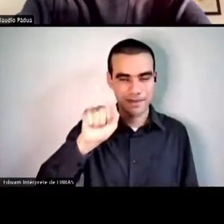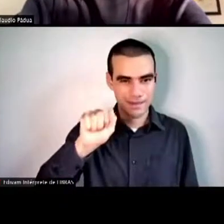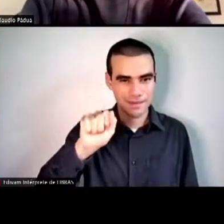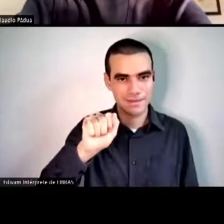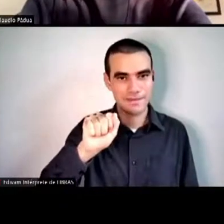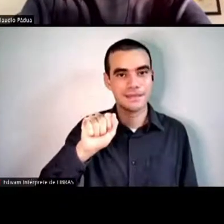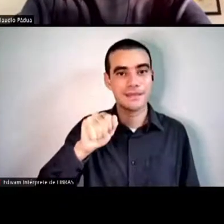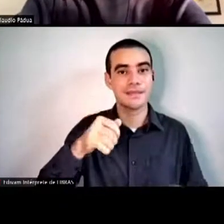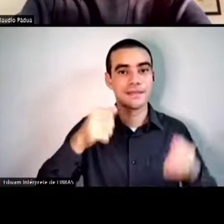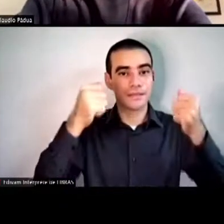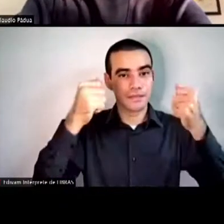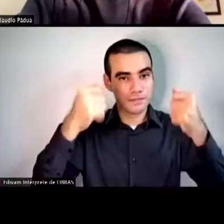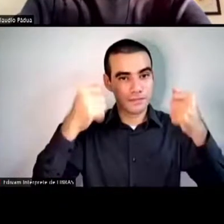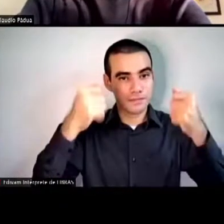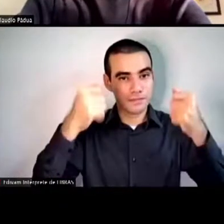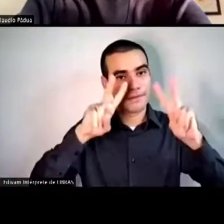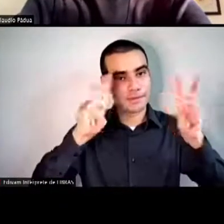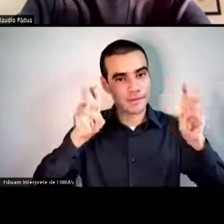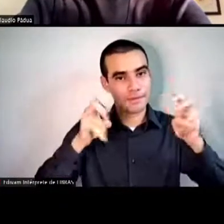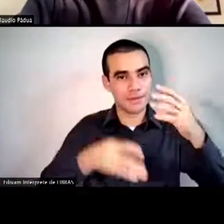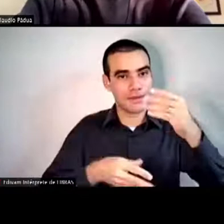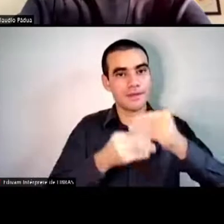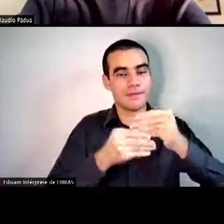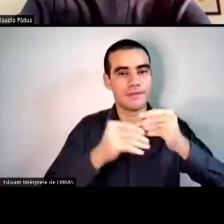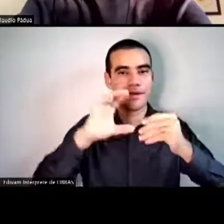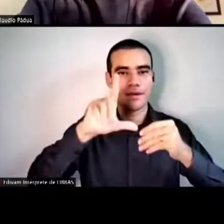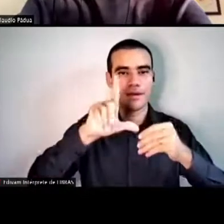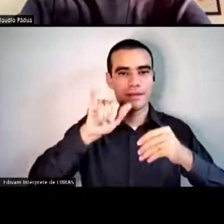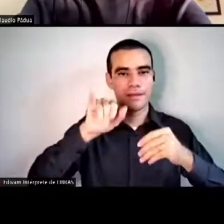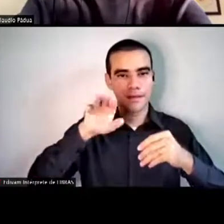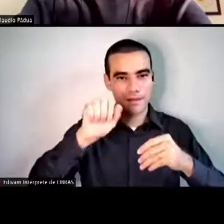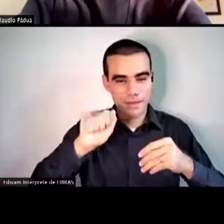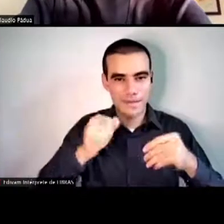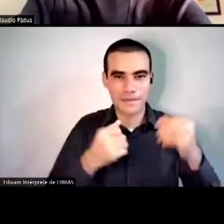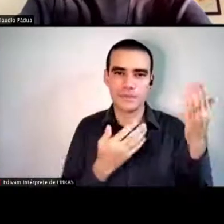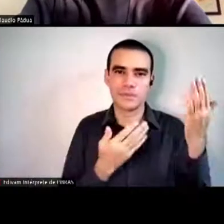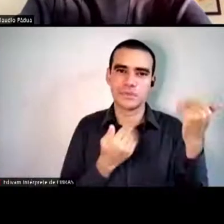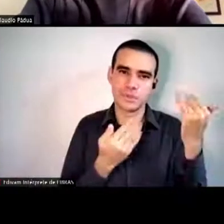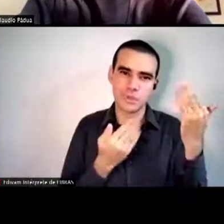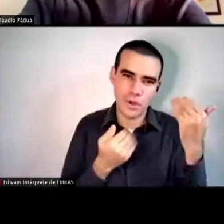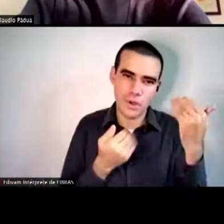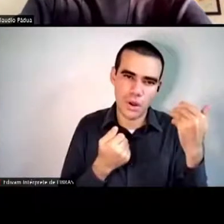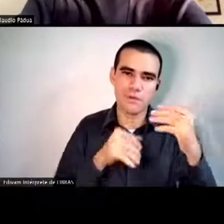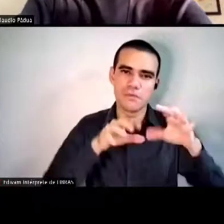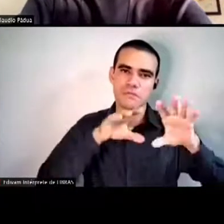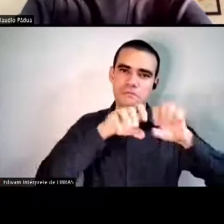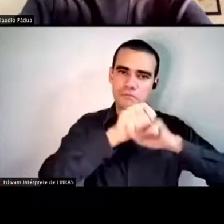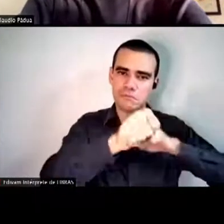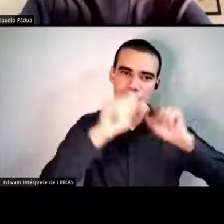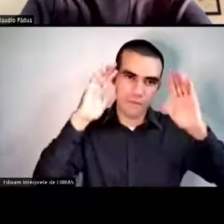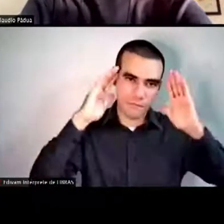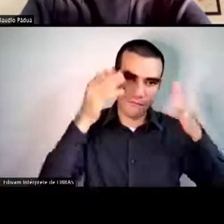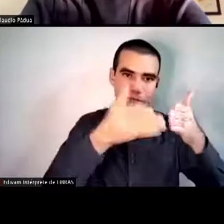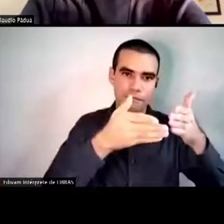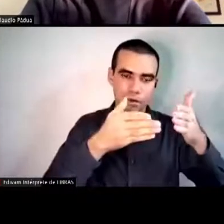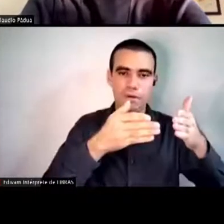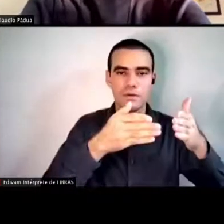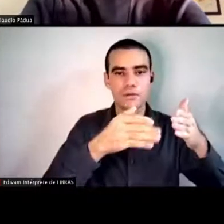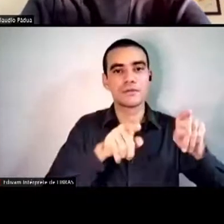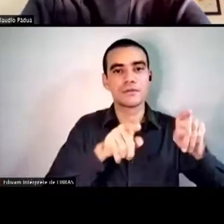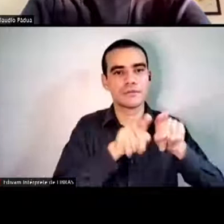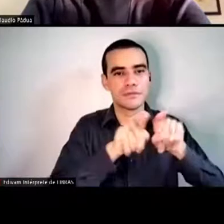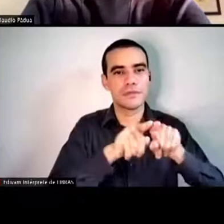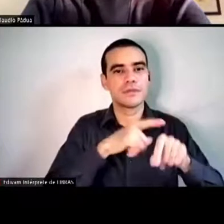had Clássia Moraes from the climate leaders, and she brought this issue of the involvement of youth focused on